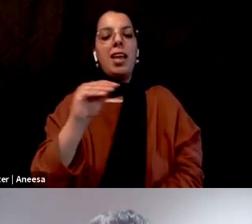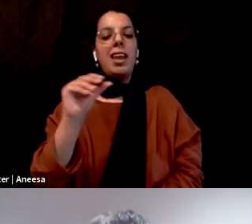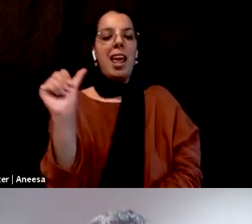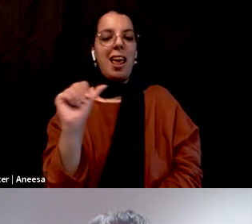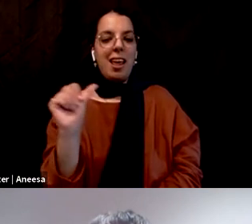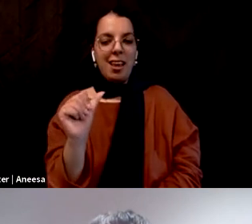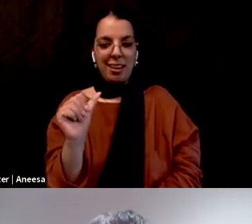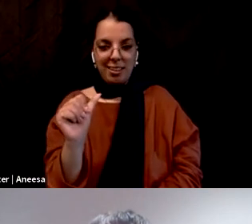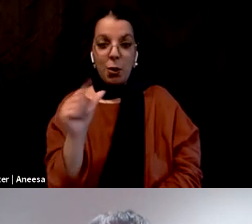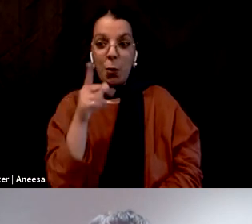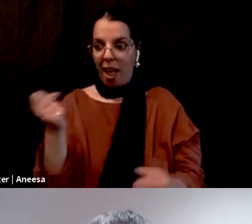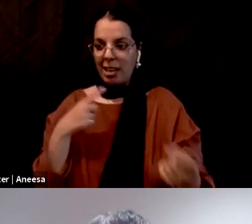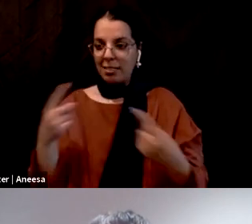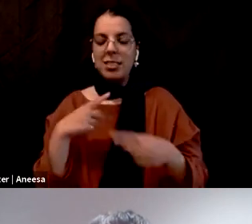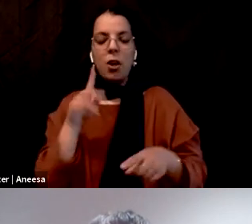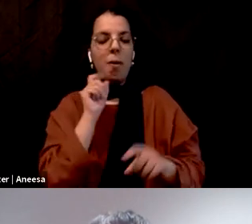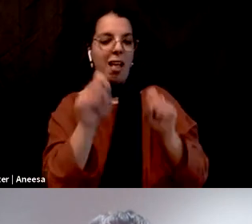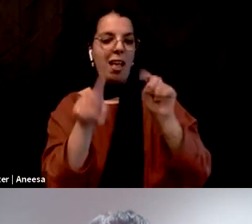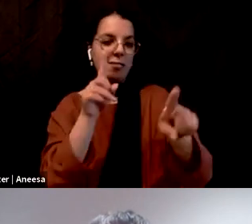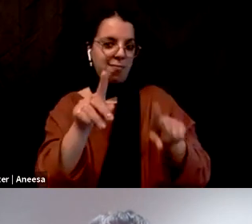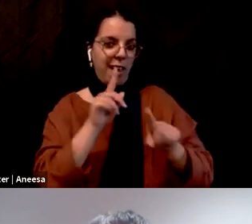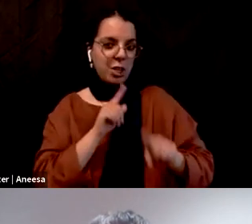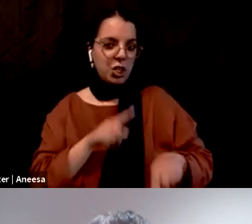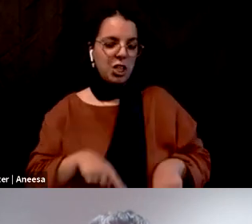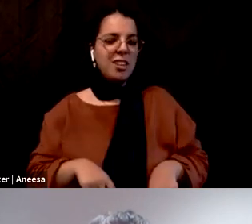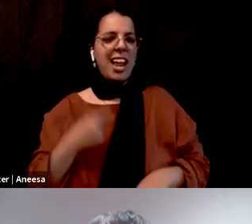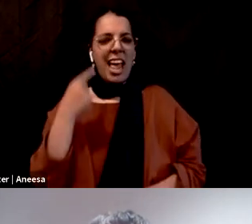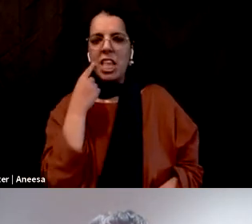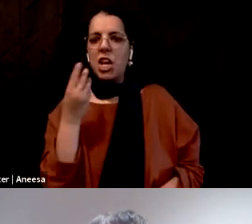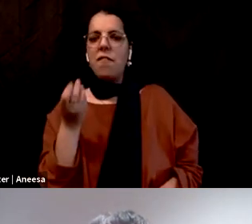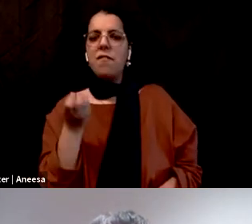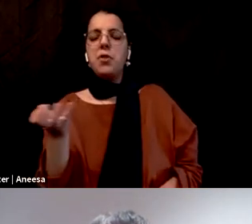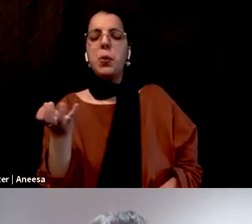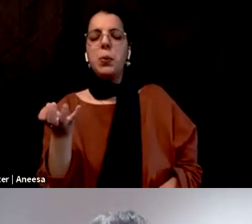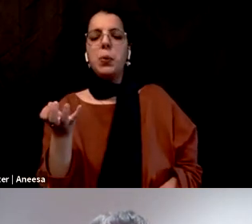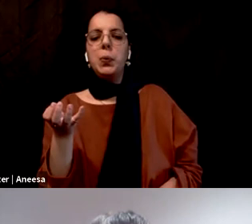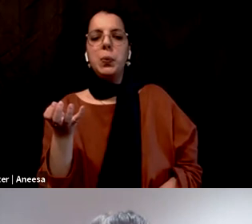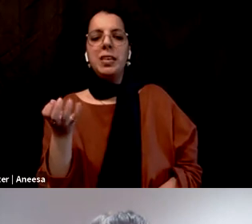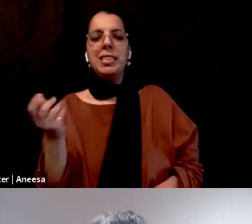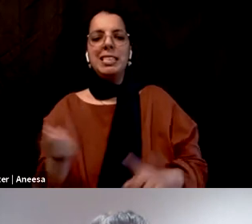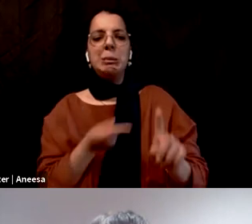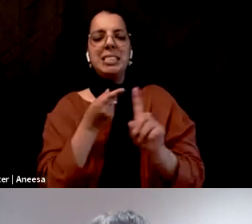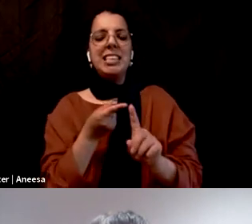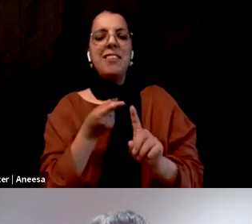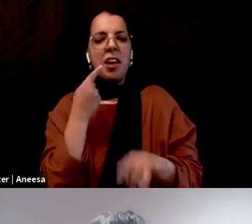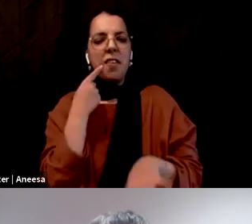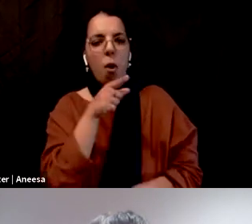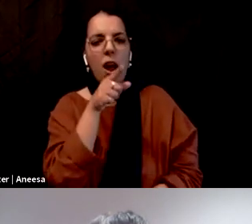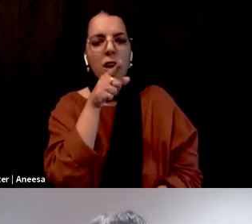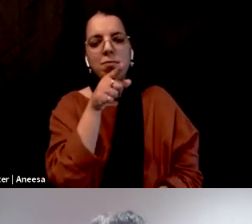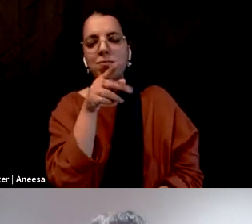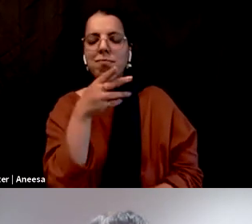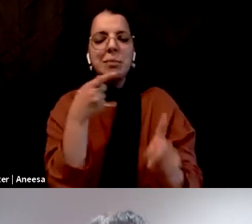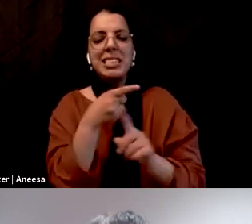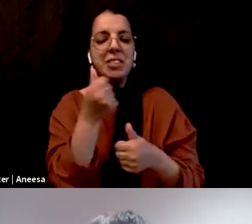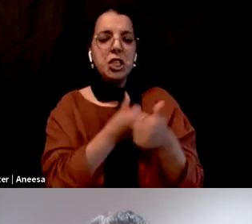questions. I think there might be a couple that are specific to certain chiefs, but I think